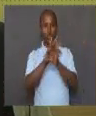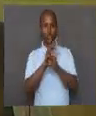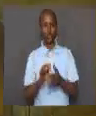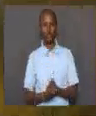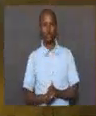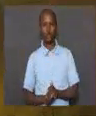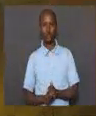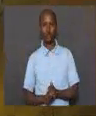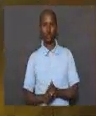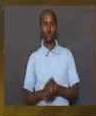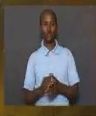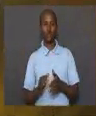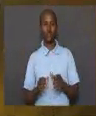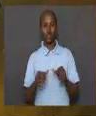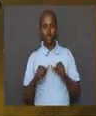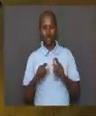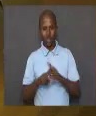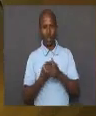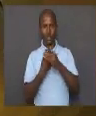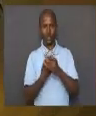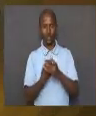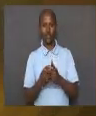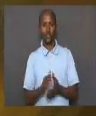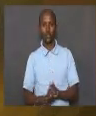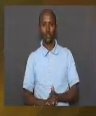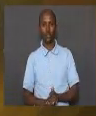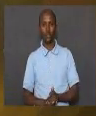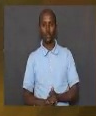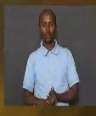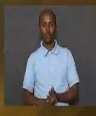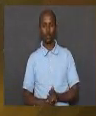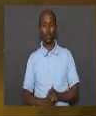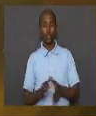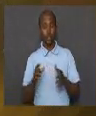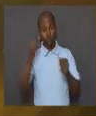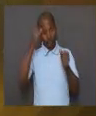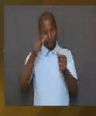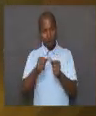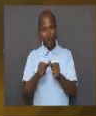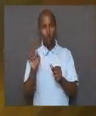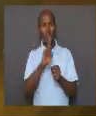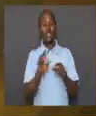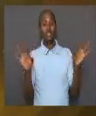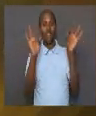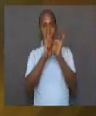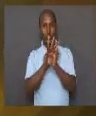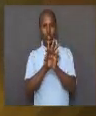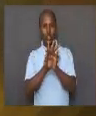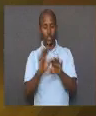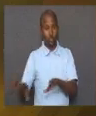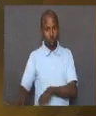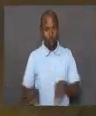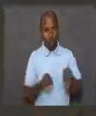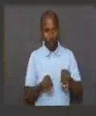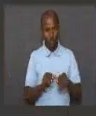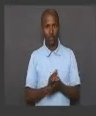functions. Let us get started right away. Do you remember what a function is,